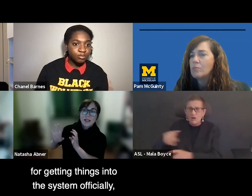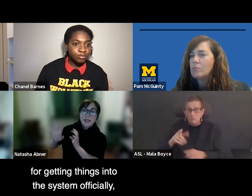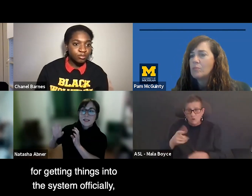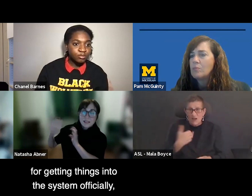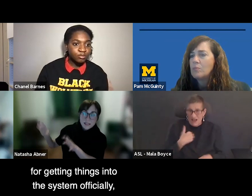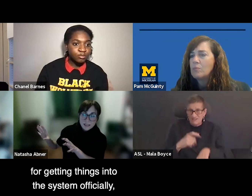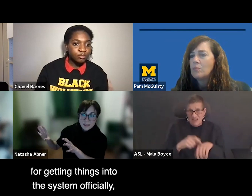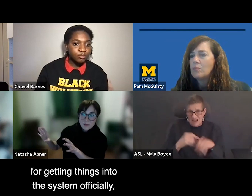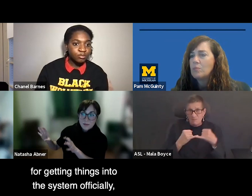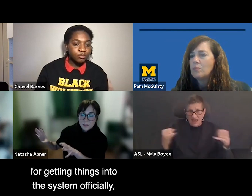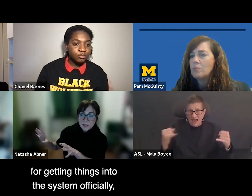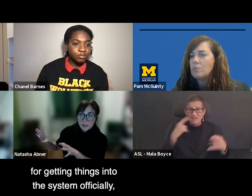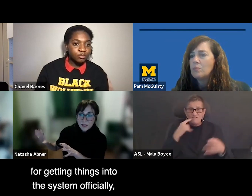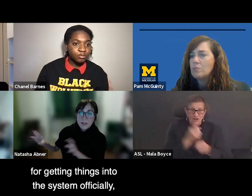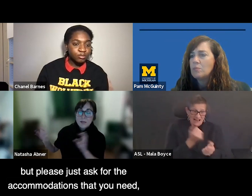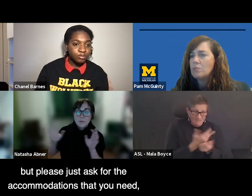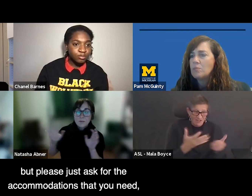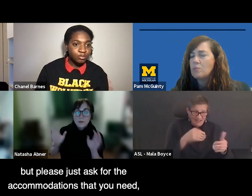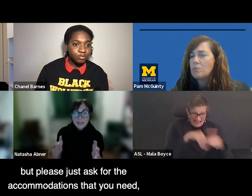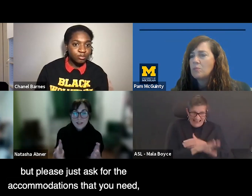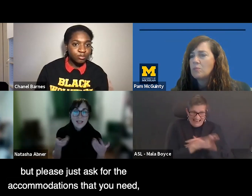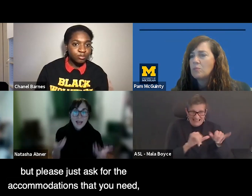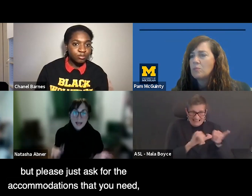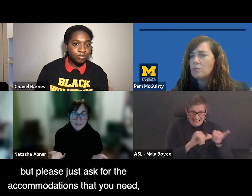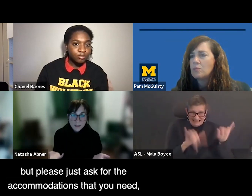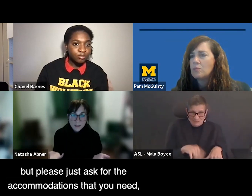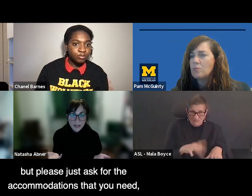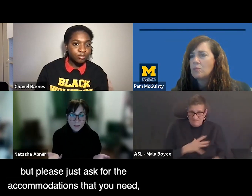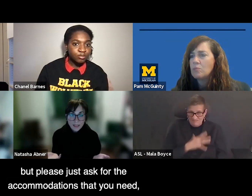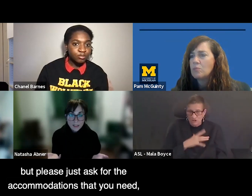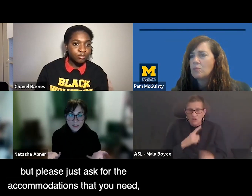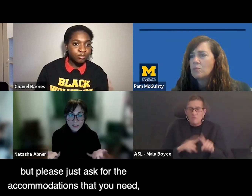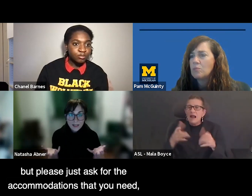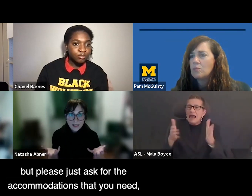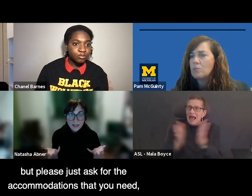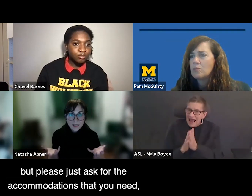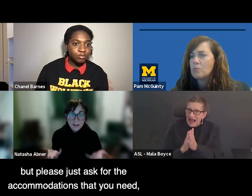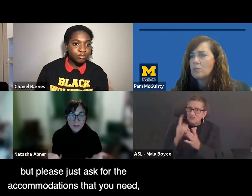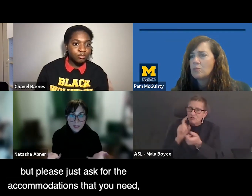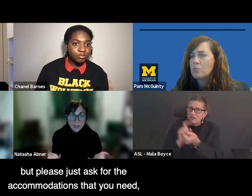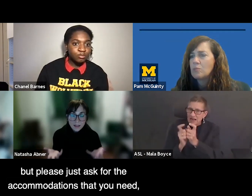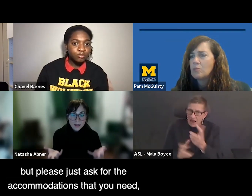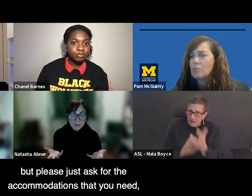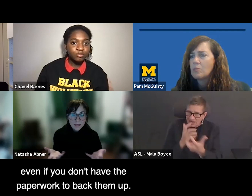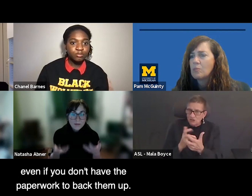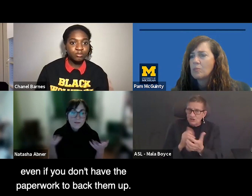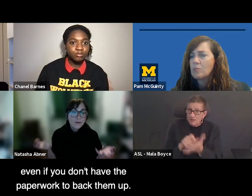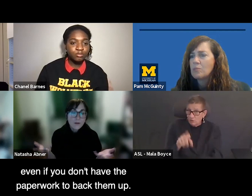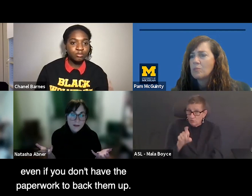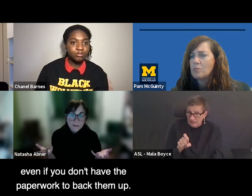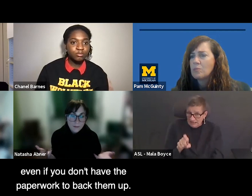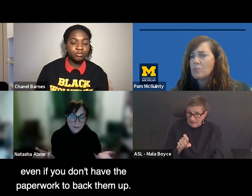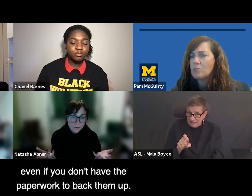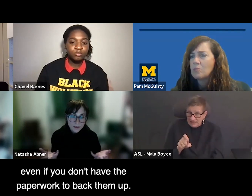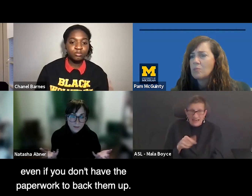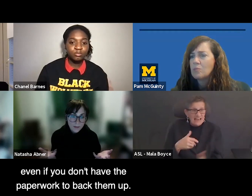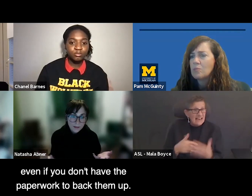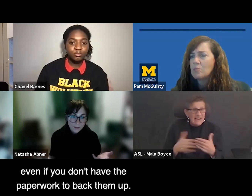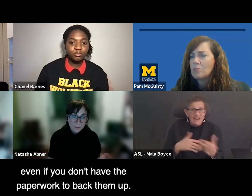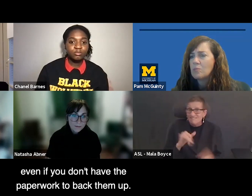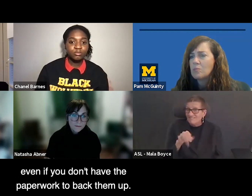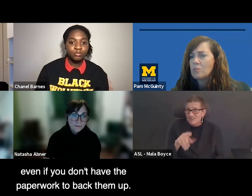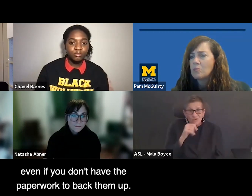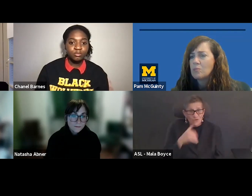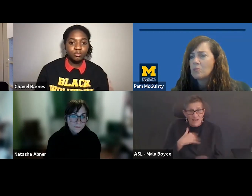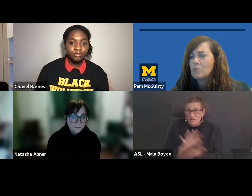getting things into the system officially, but please just ask for the accommodations that you need, even if you don't have the paperwork to back